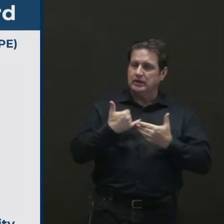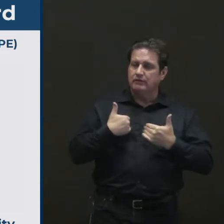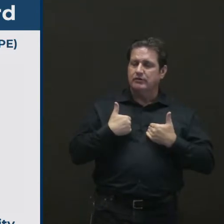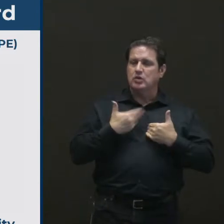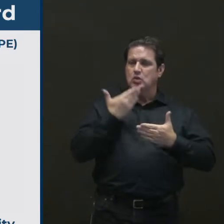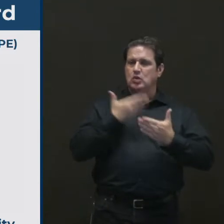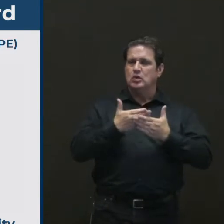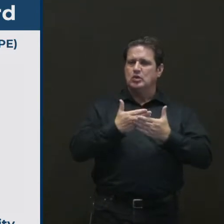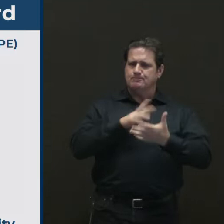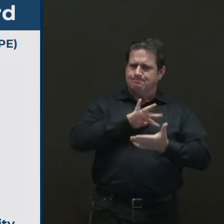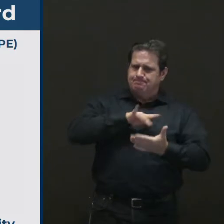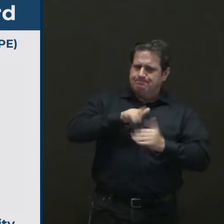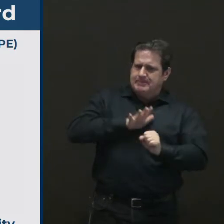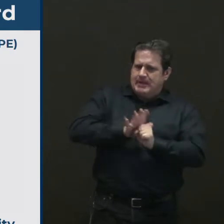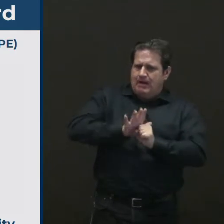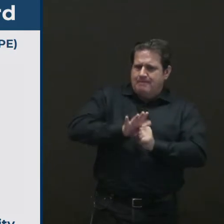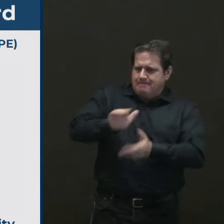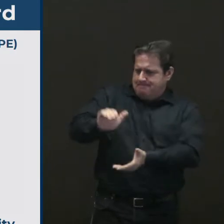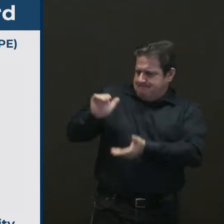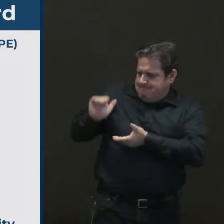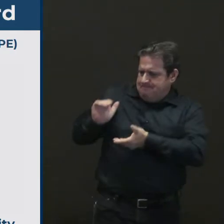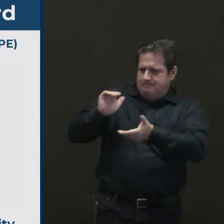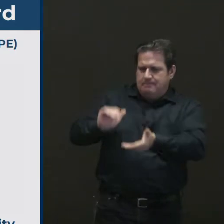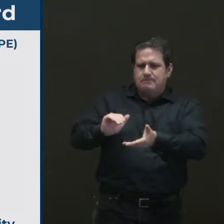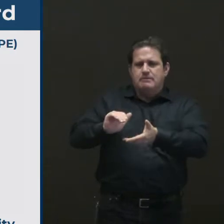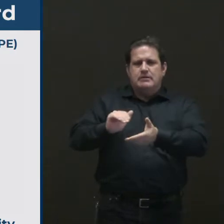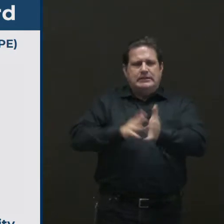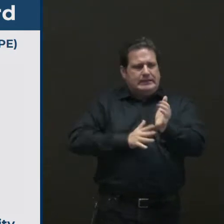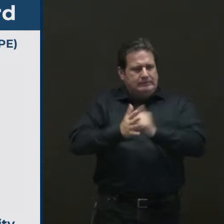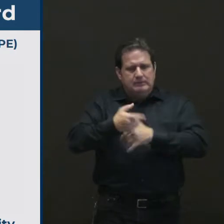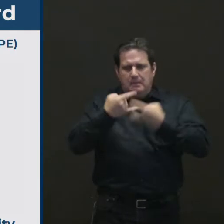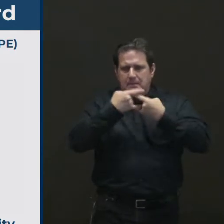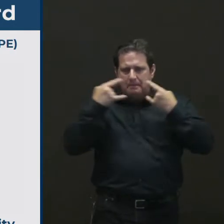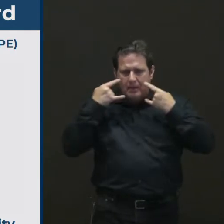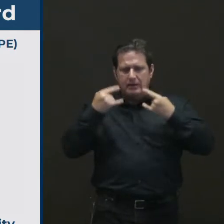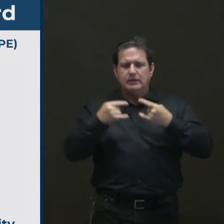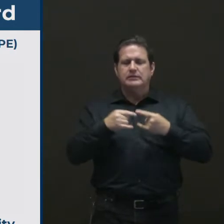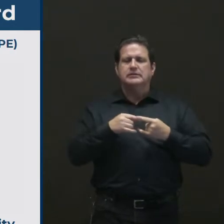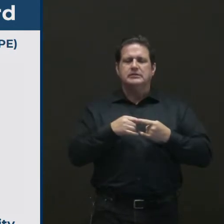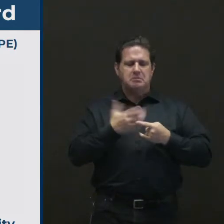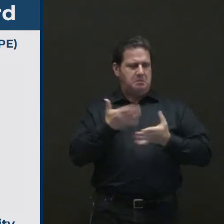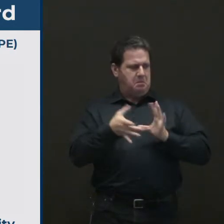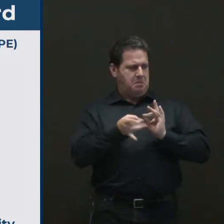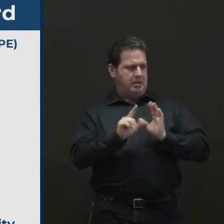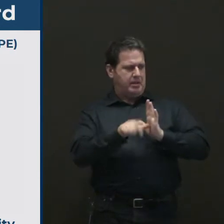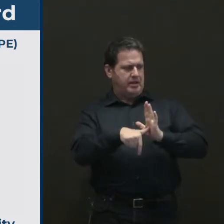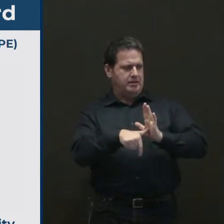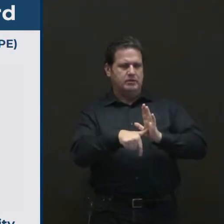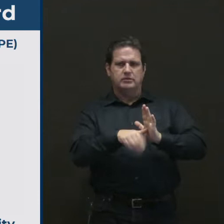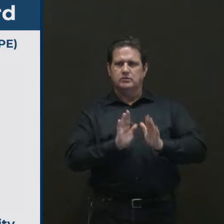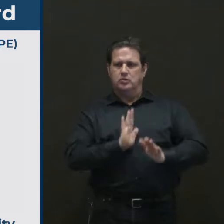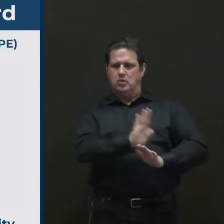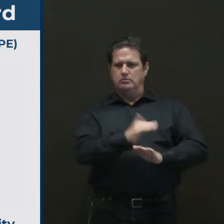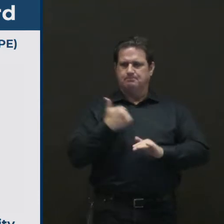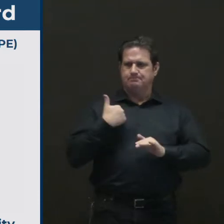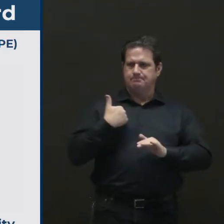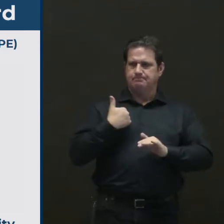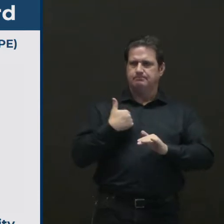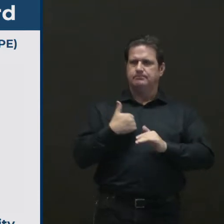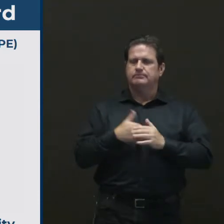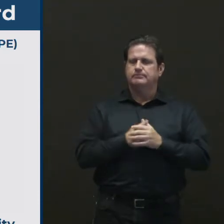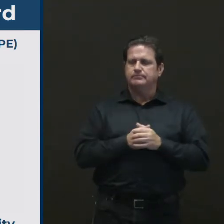good stockpile of all those protective equipment. You might comment on that when we get to your piece on the